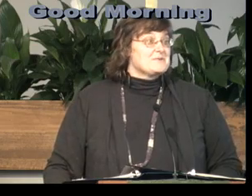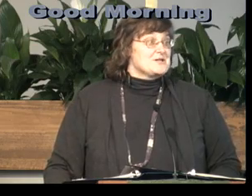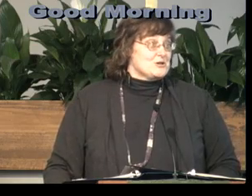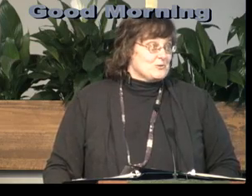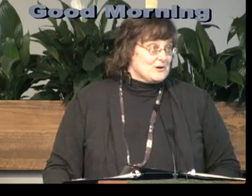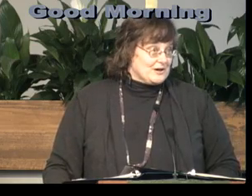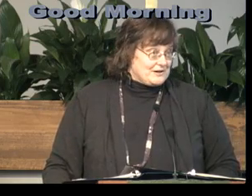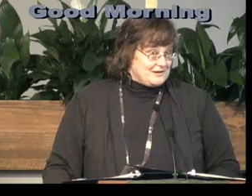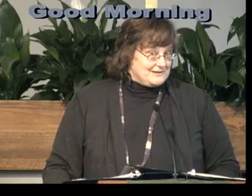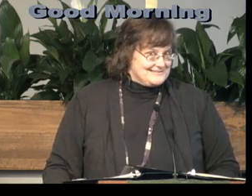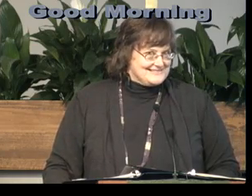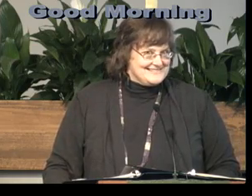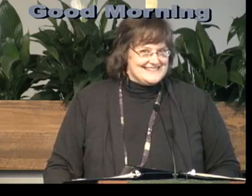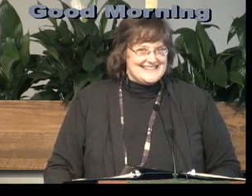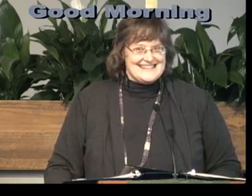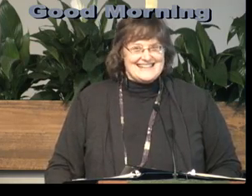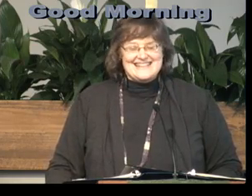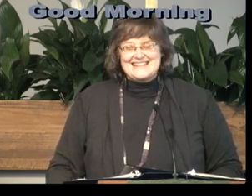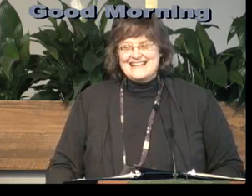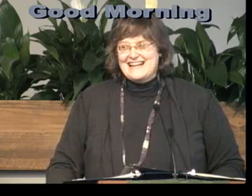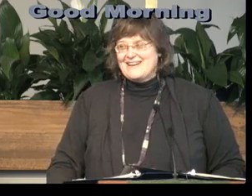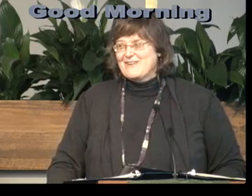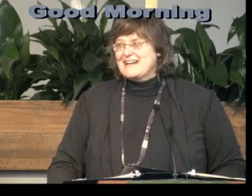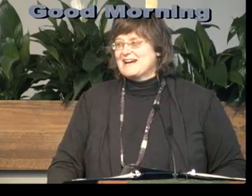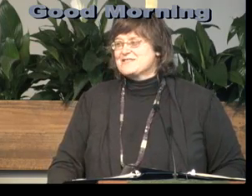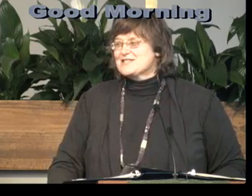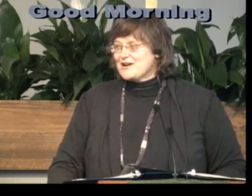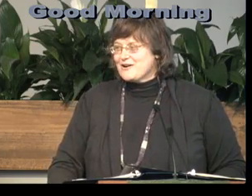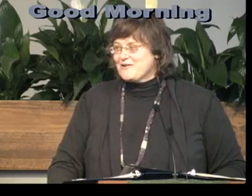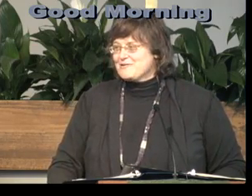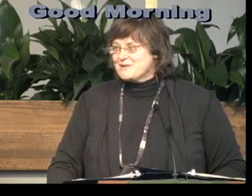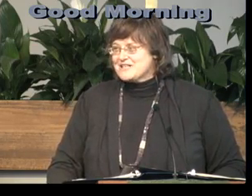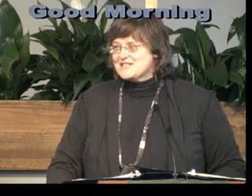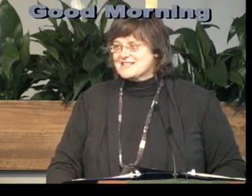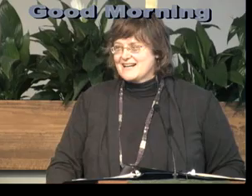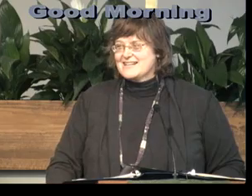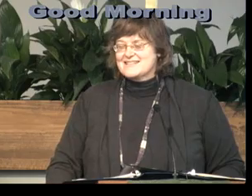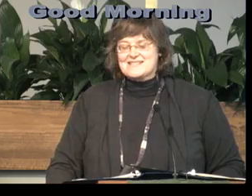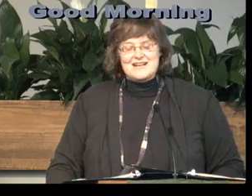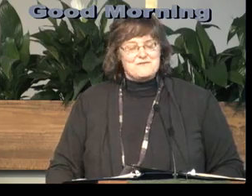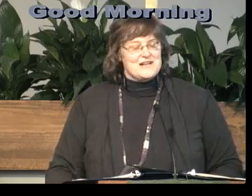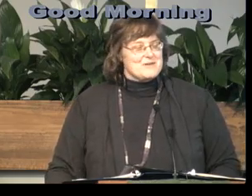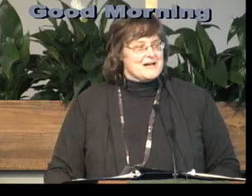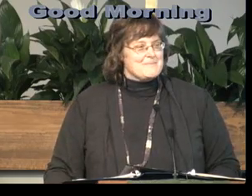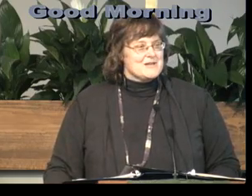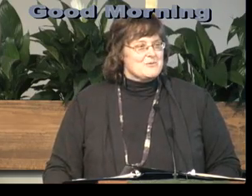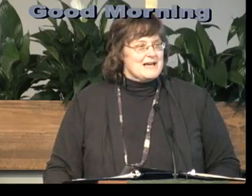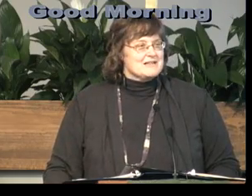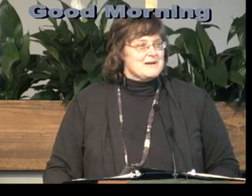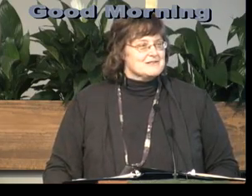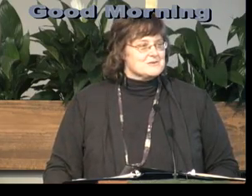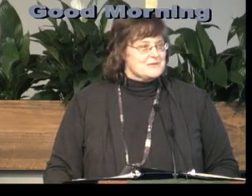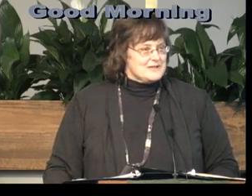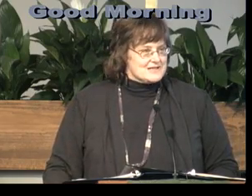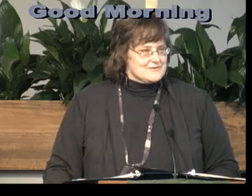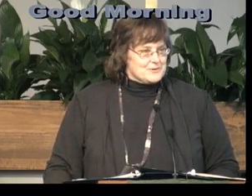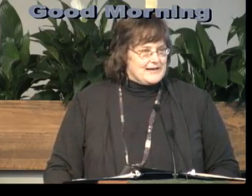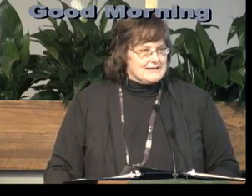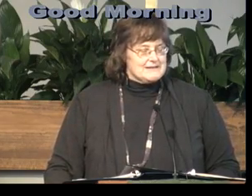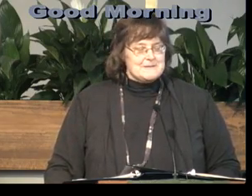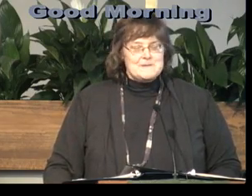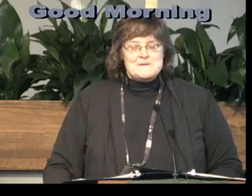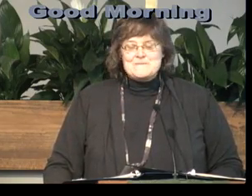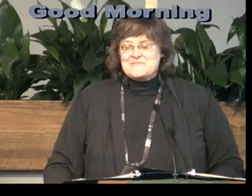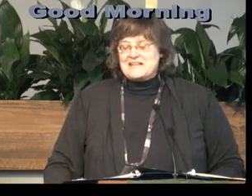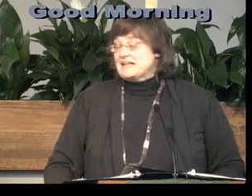and I'll put you to work. And we have so much exciting stuff coming up. We had about 3 weeks of a